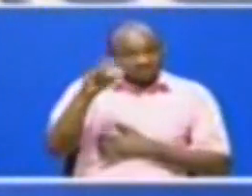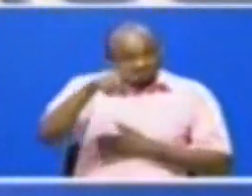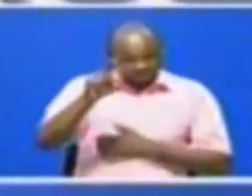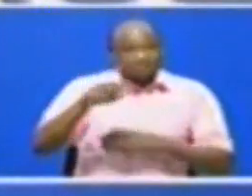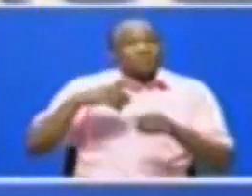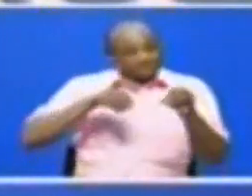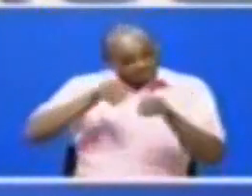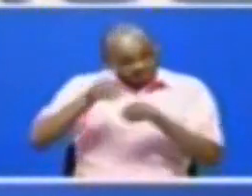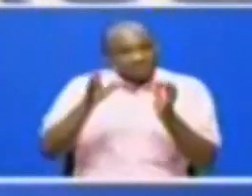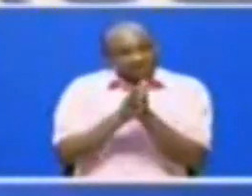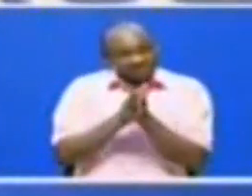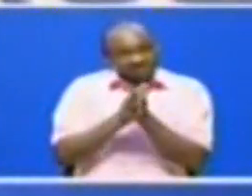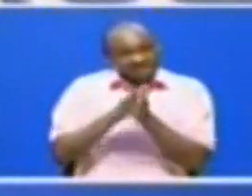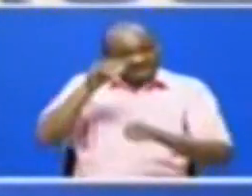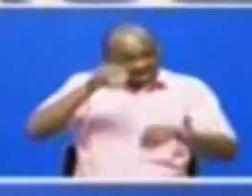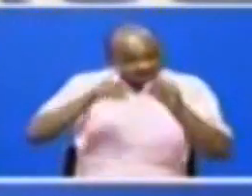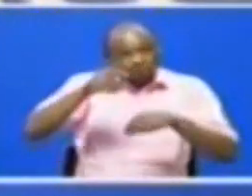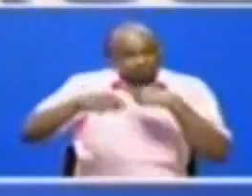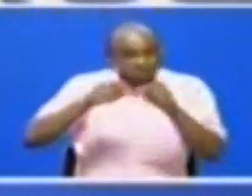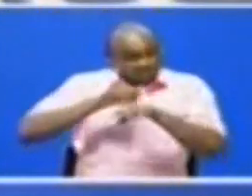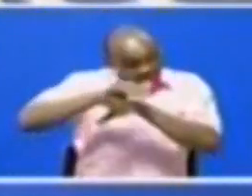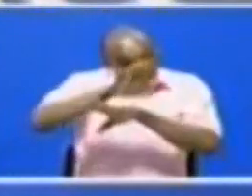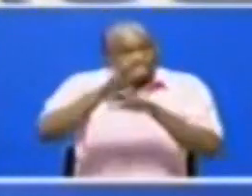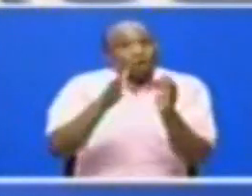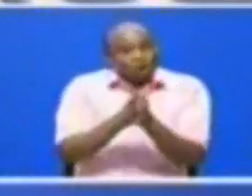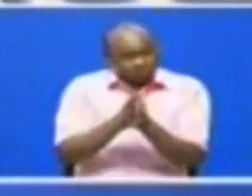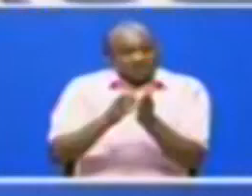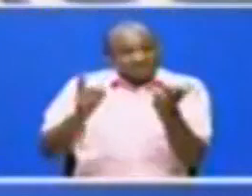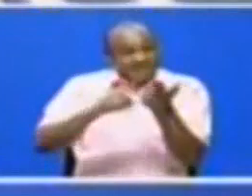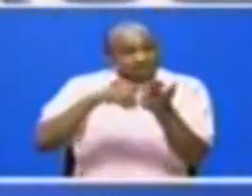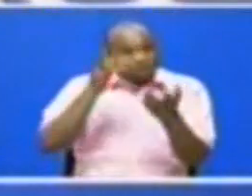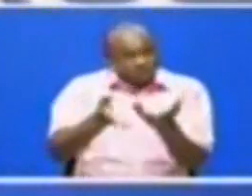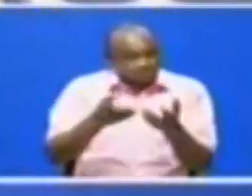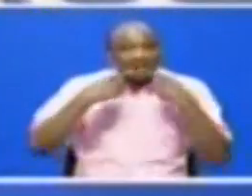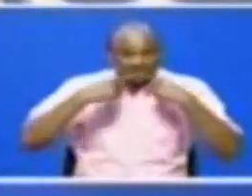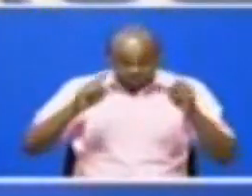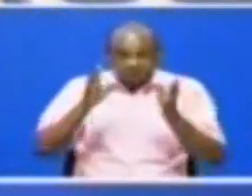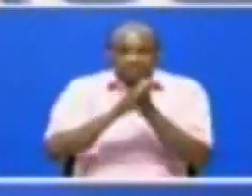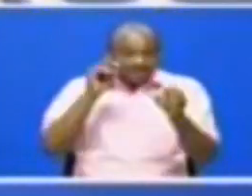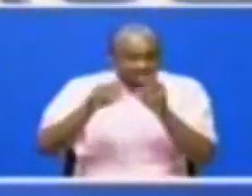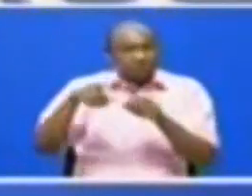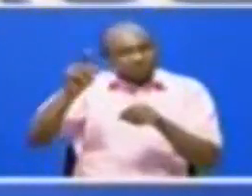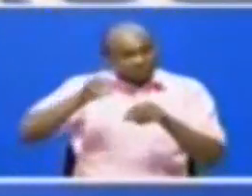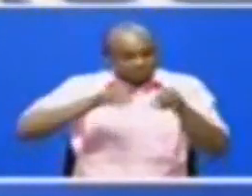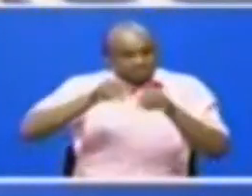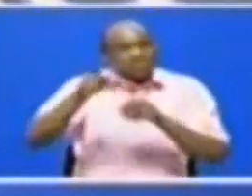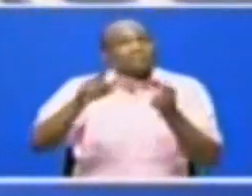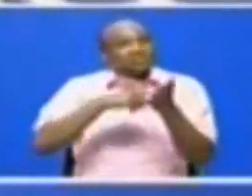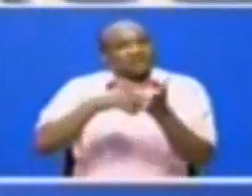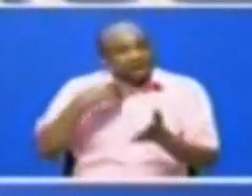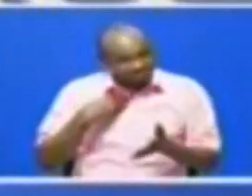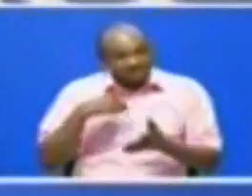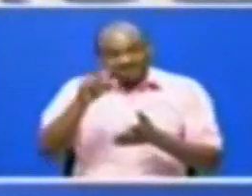with this entire transmission and tallying, as well as announcement of the election's results in favor